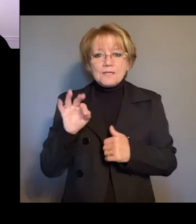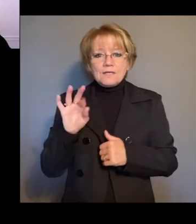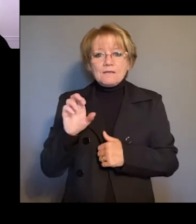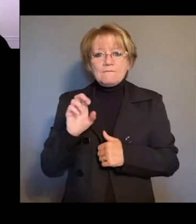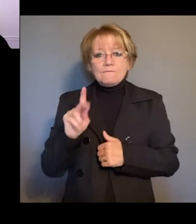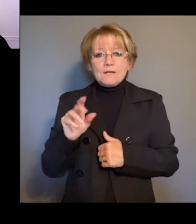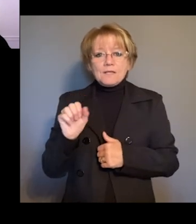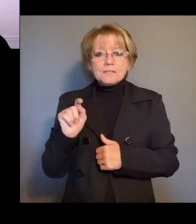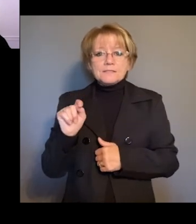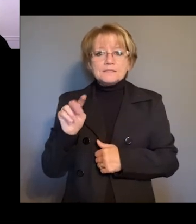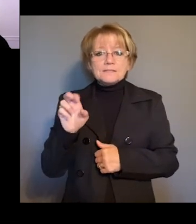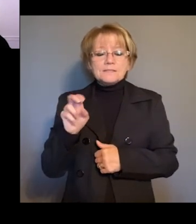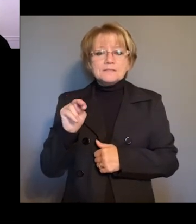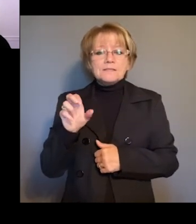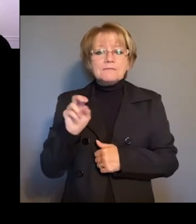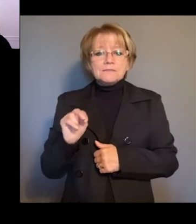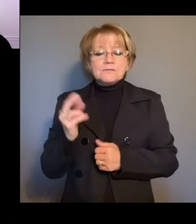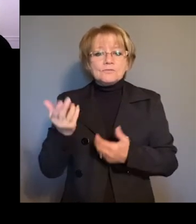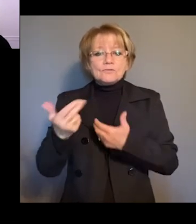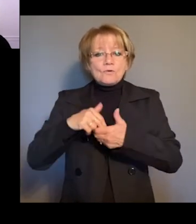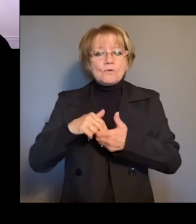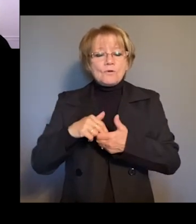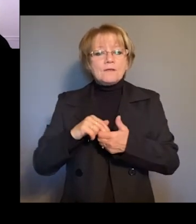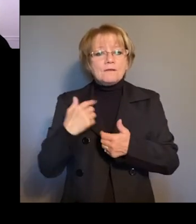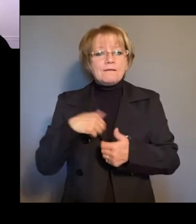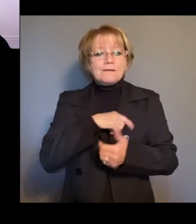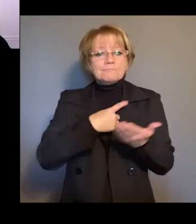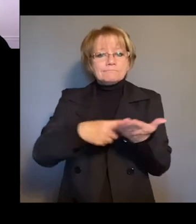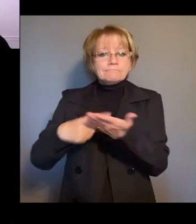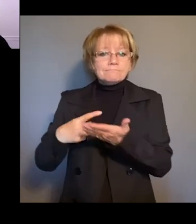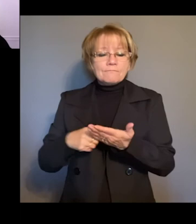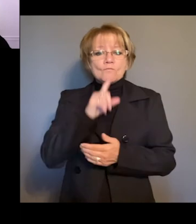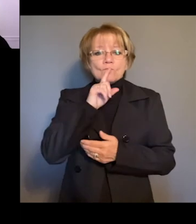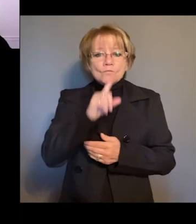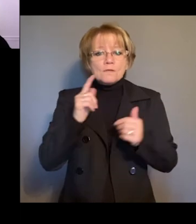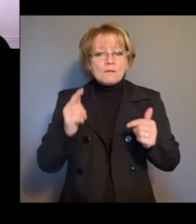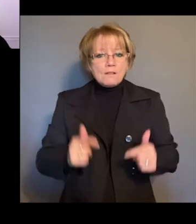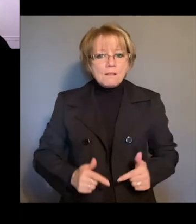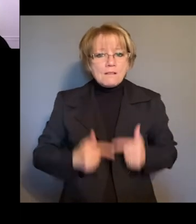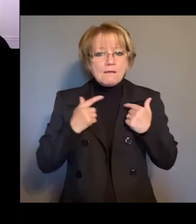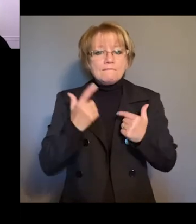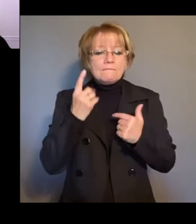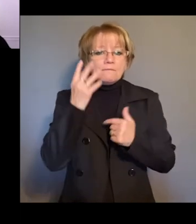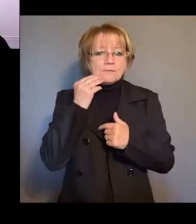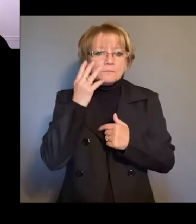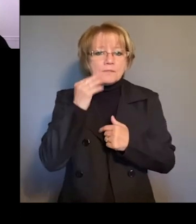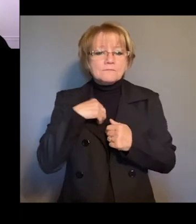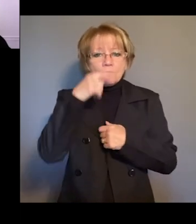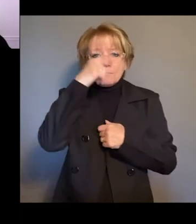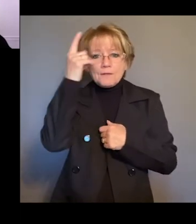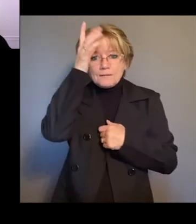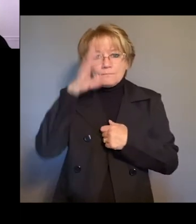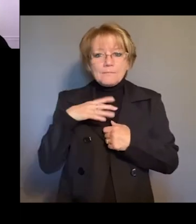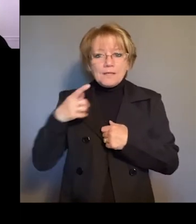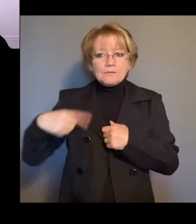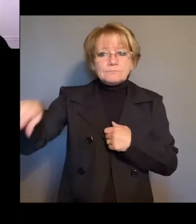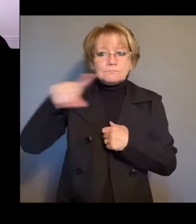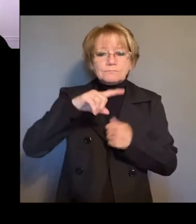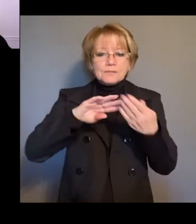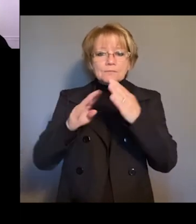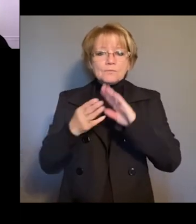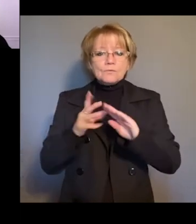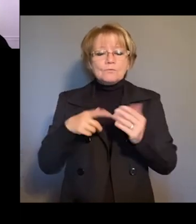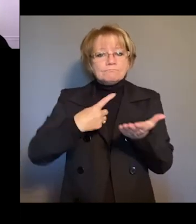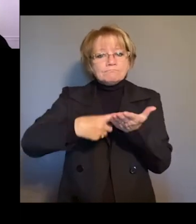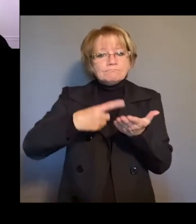of the forum, which the program focused on real life experiences of Black men from across the local community who spoke about their educational